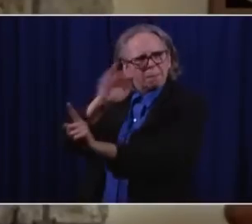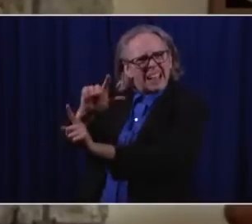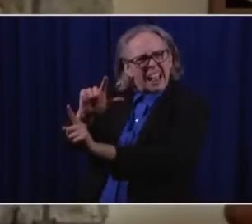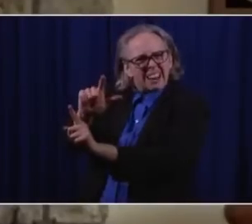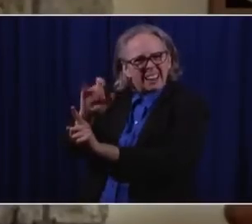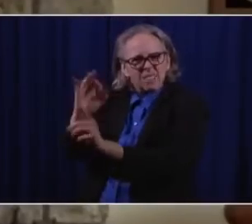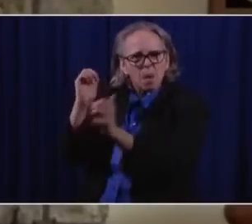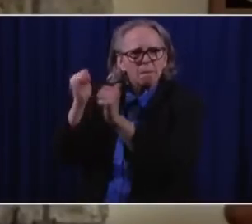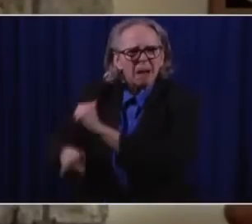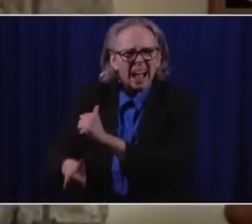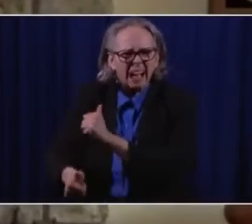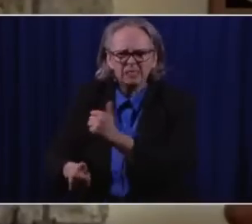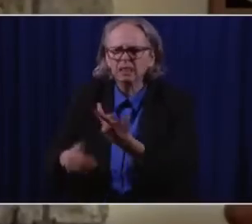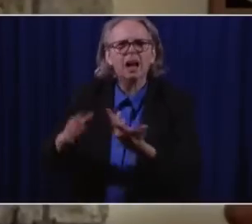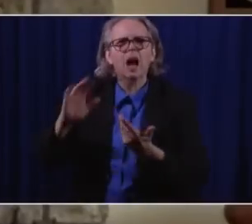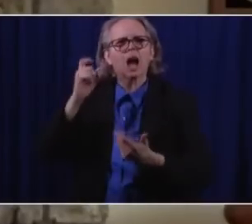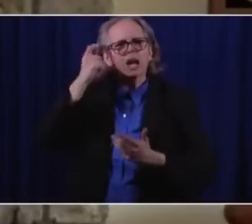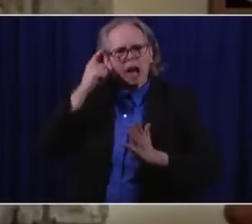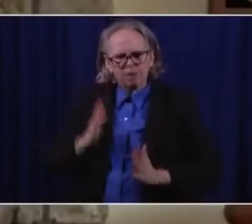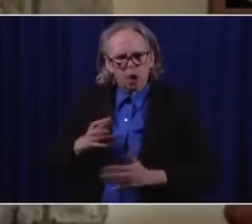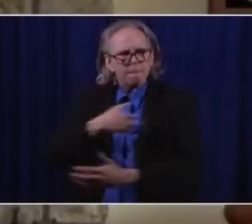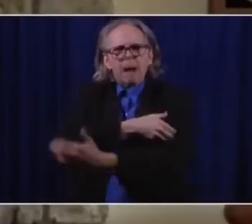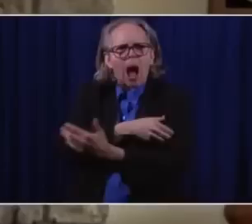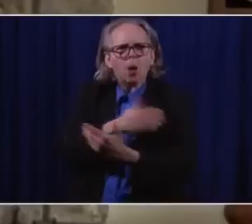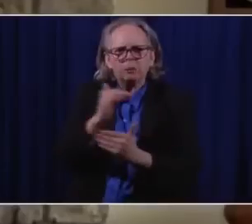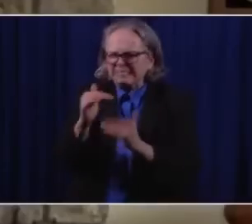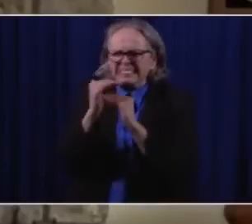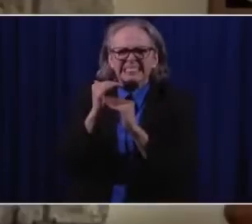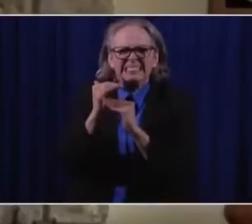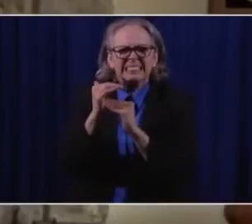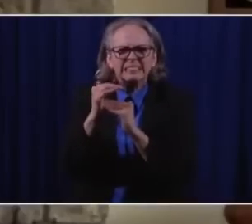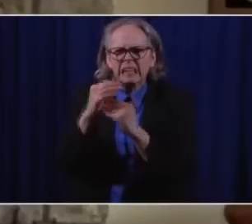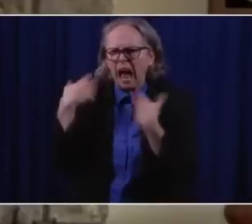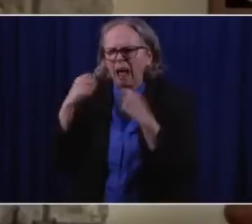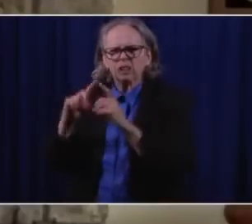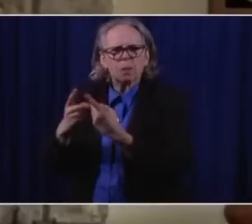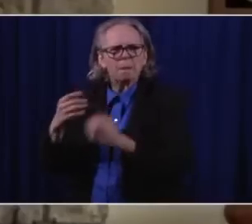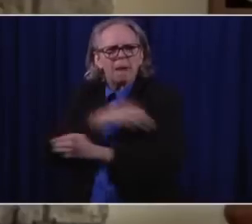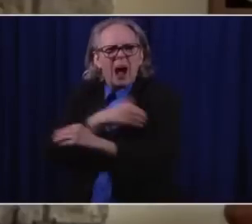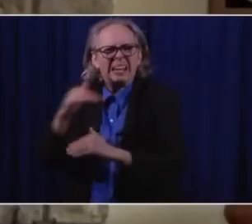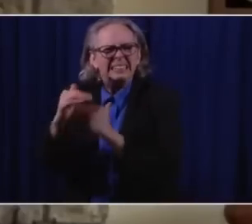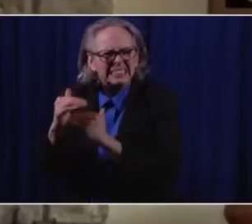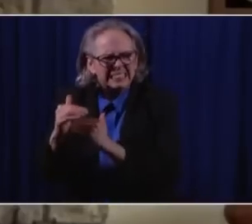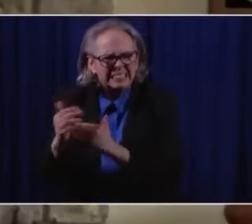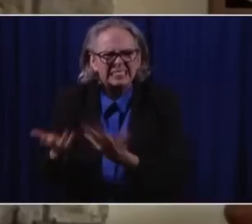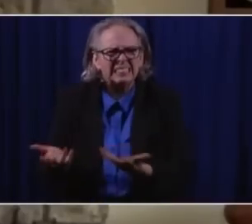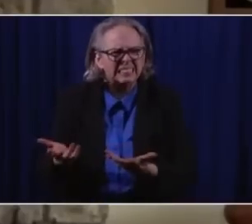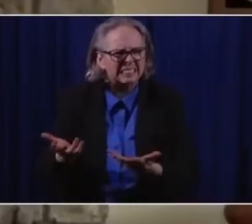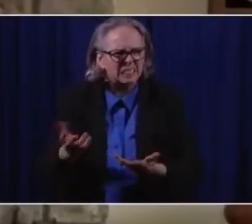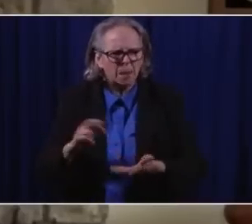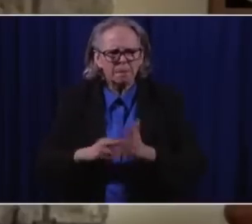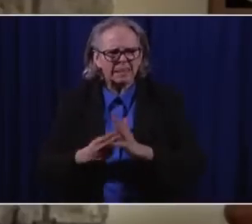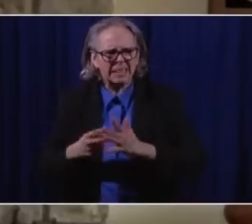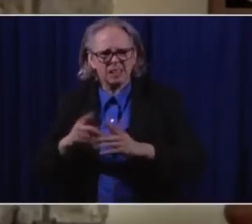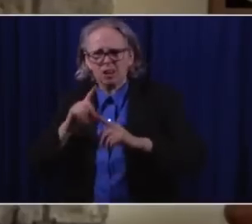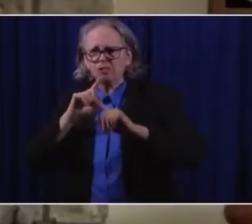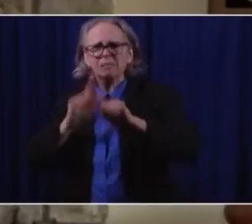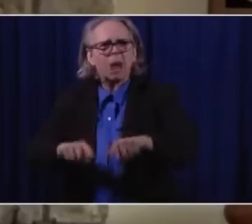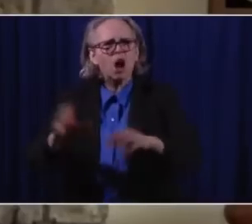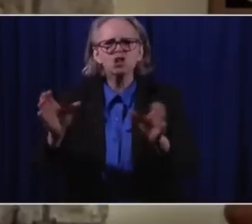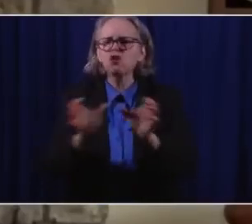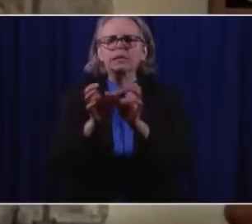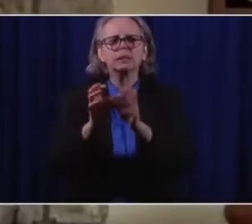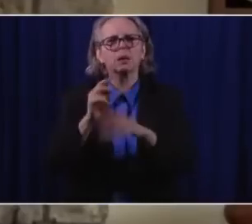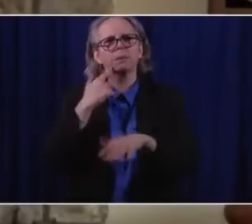law. This bill would make Ohio slow to respond to a crisis. It would take tools away from